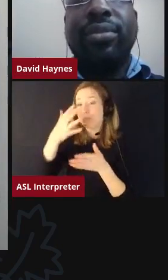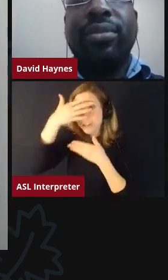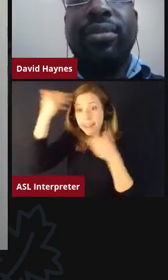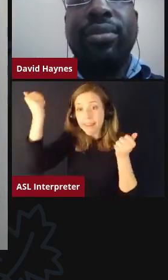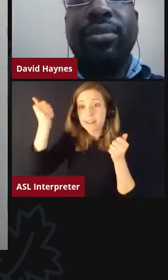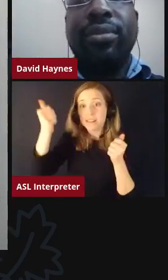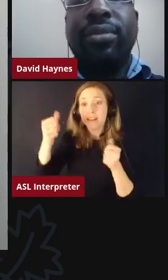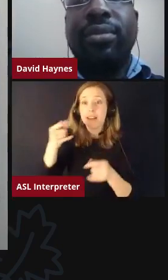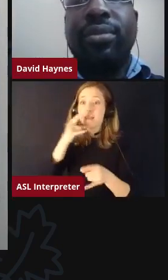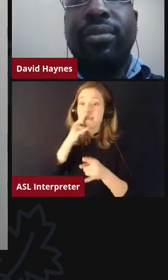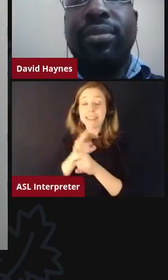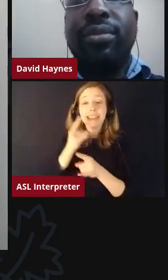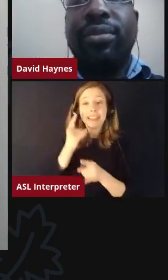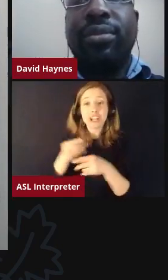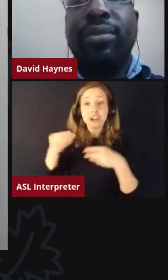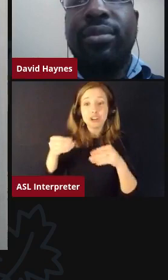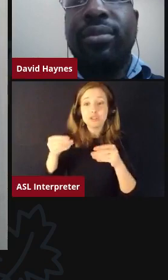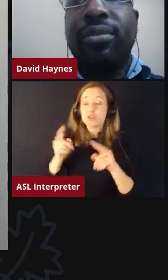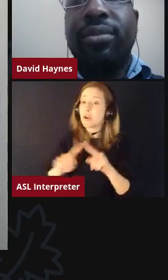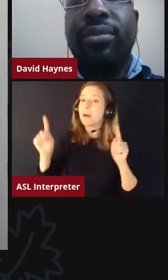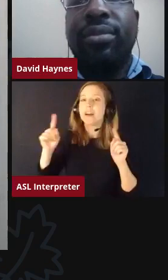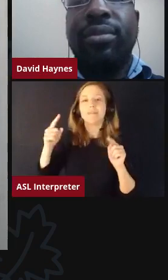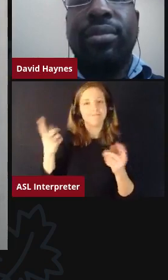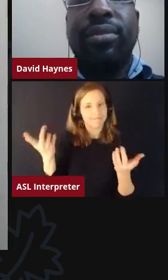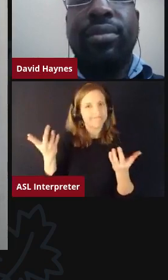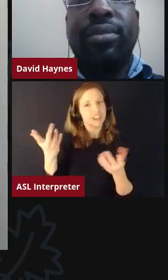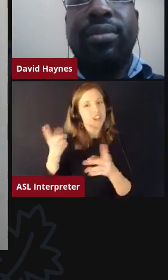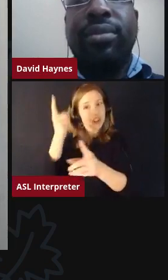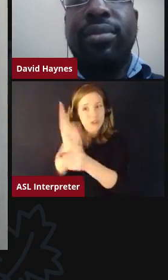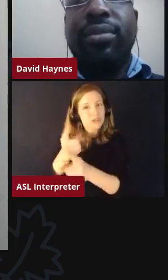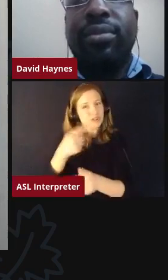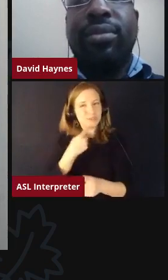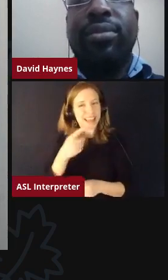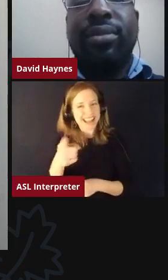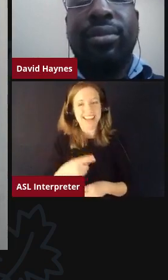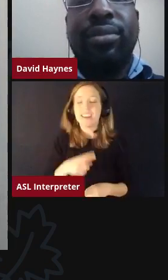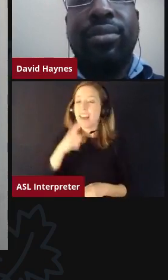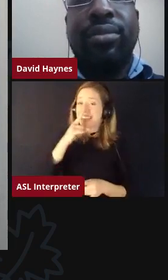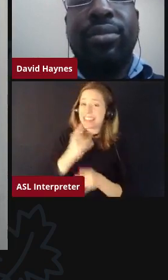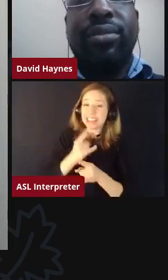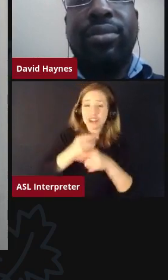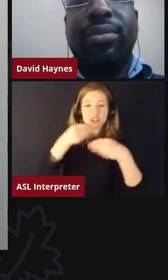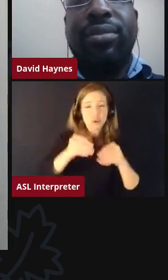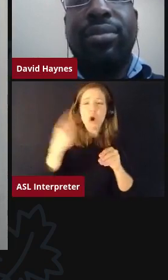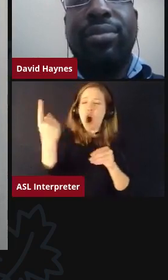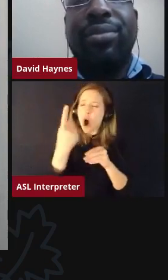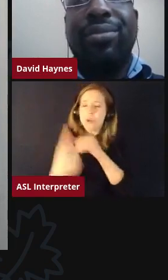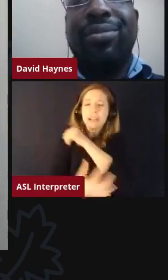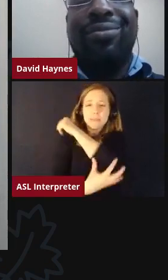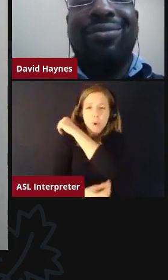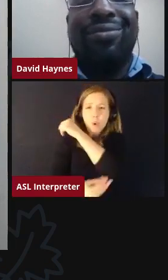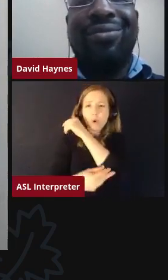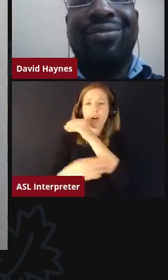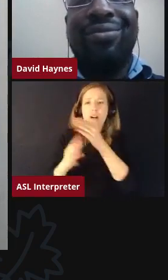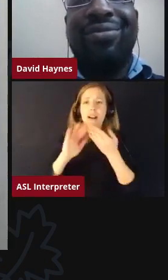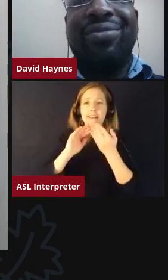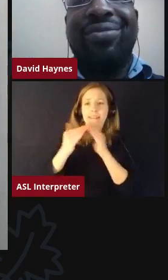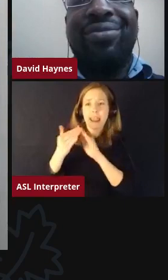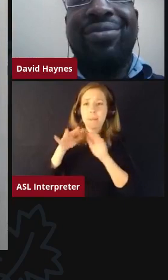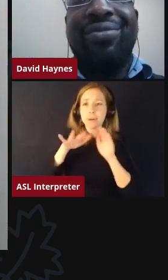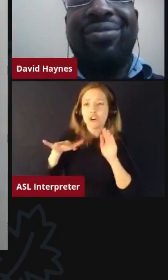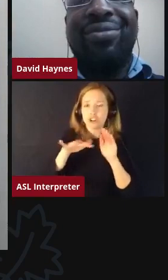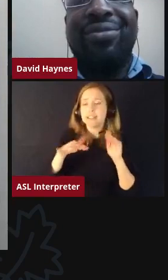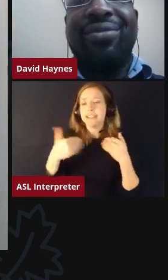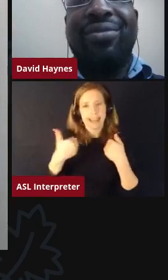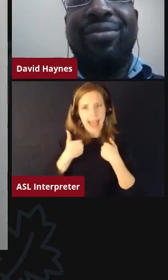poor neighborhood, there is a liquor store. Now, we have another question from Tamanika. Please forgive